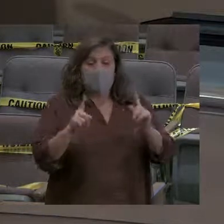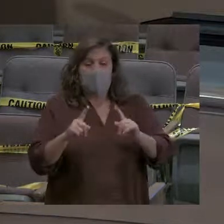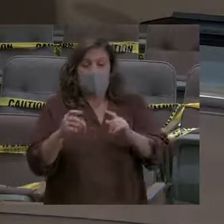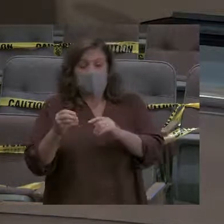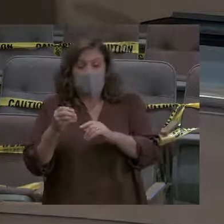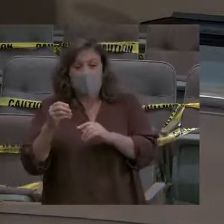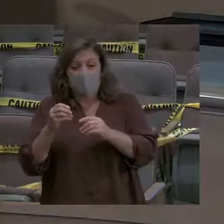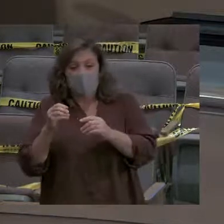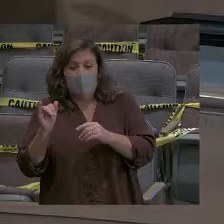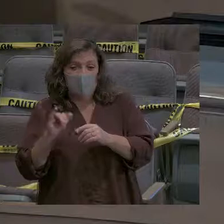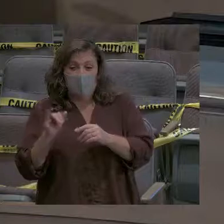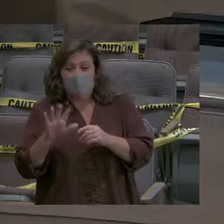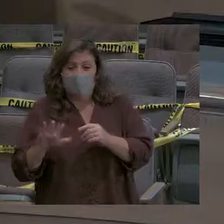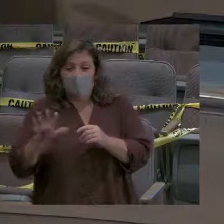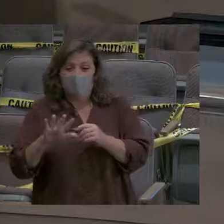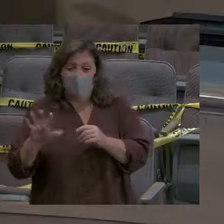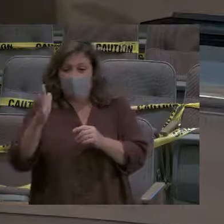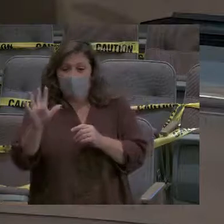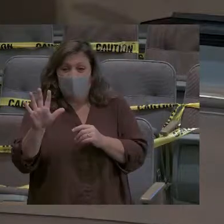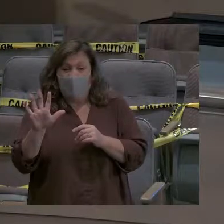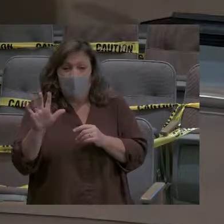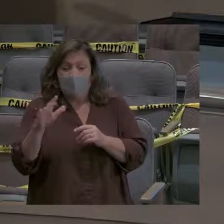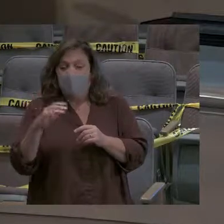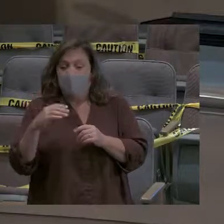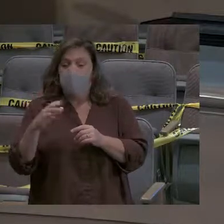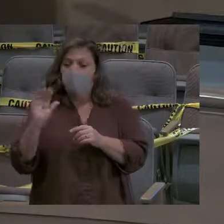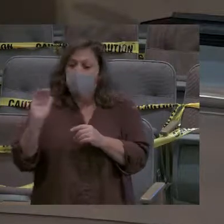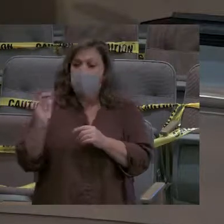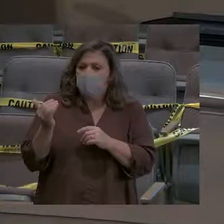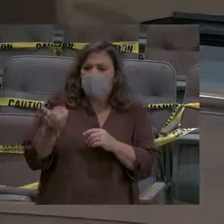promise. And hopefully we'll have the